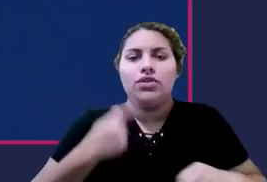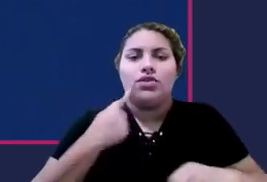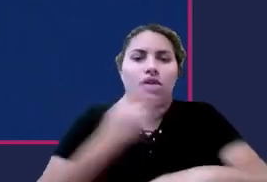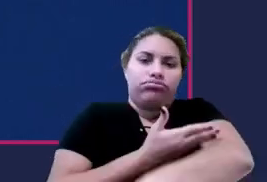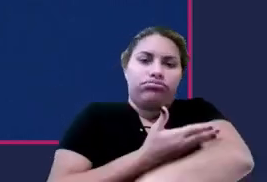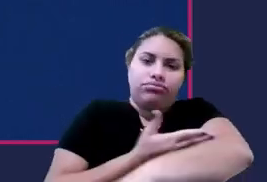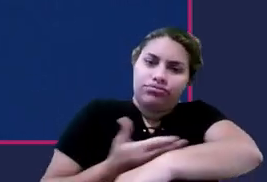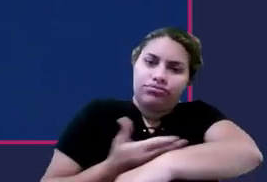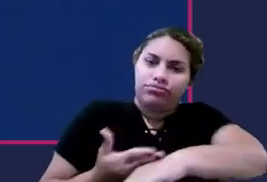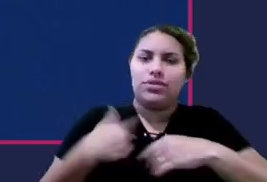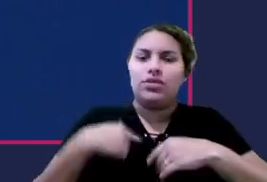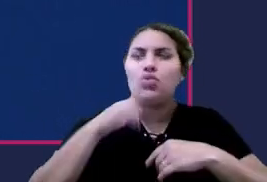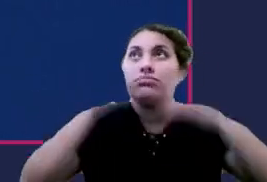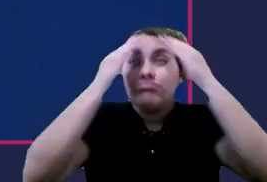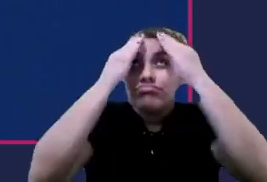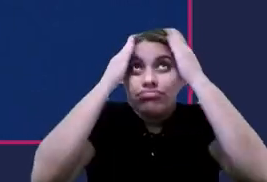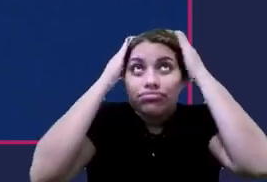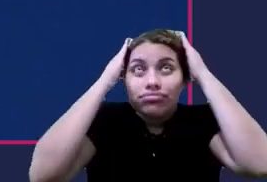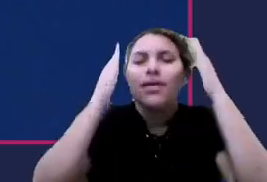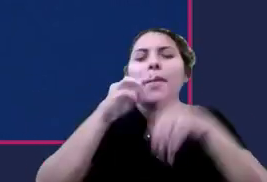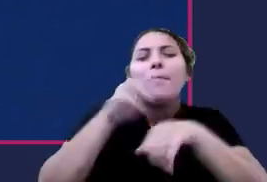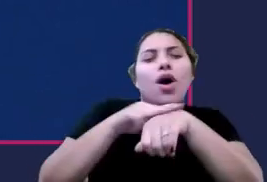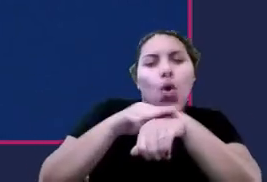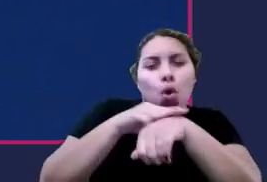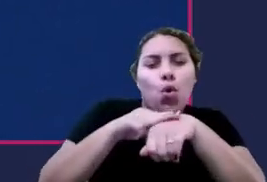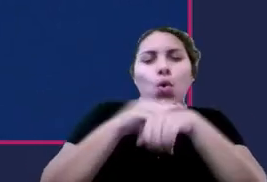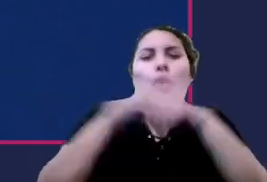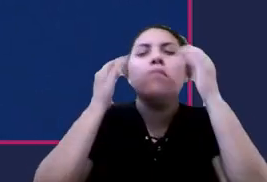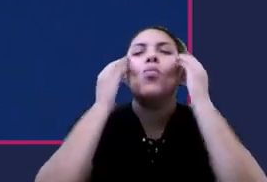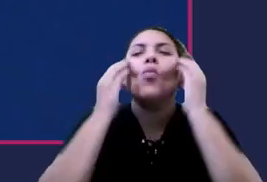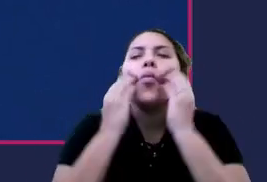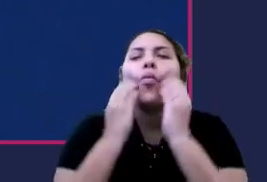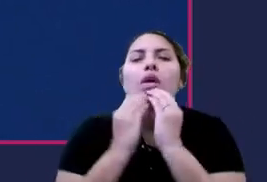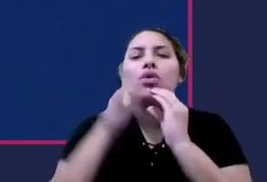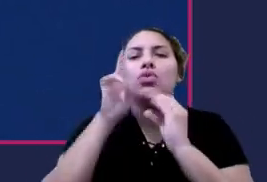have light skin. I'm wearing glasses.